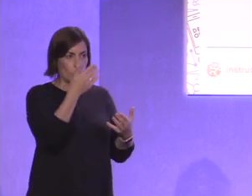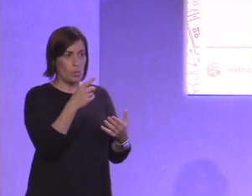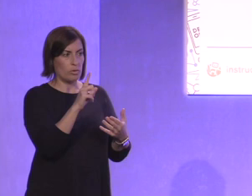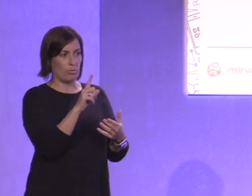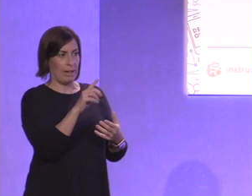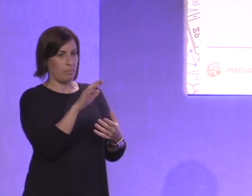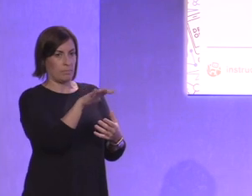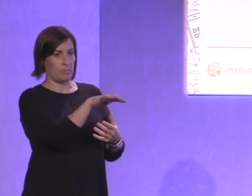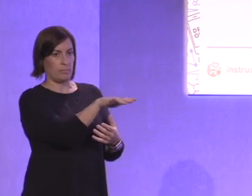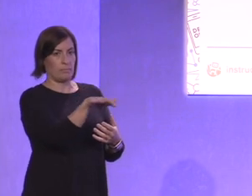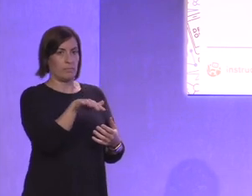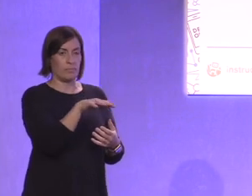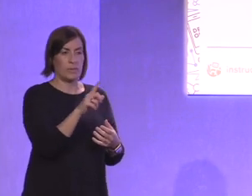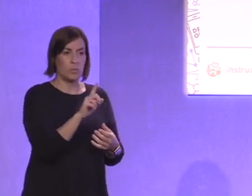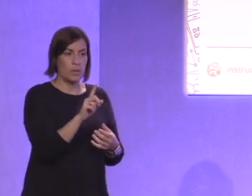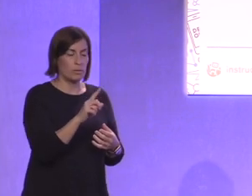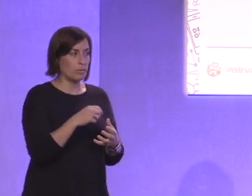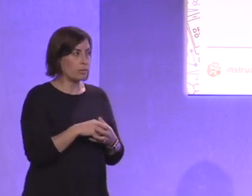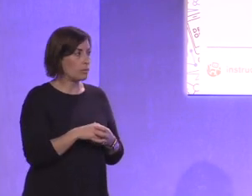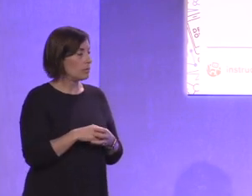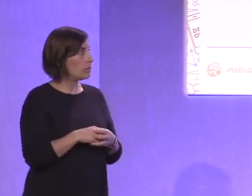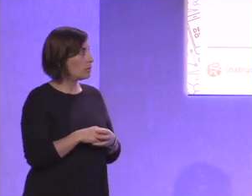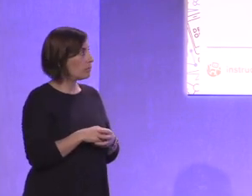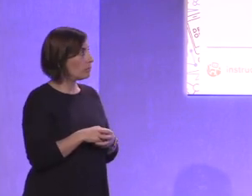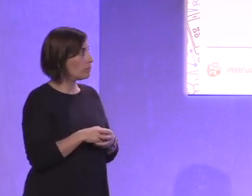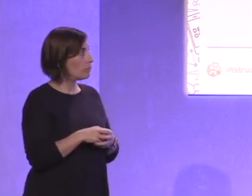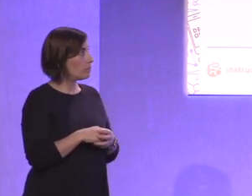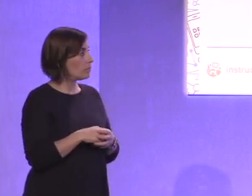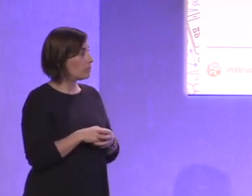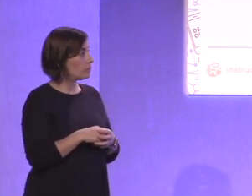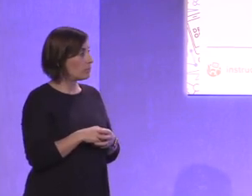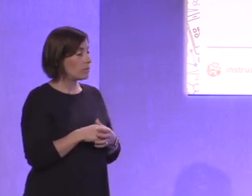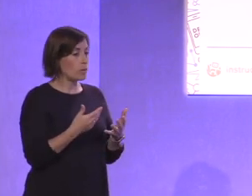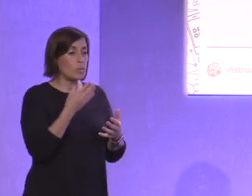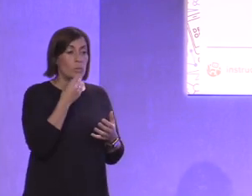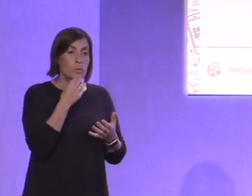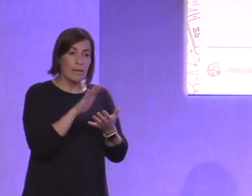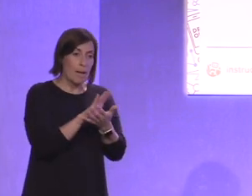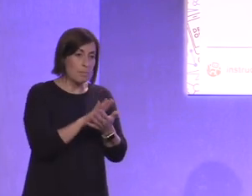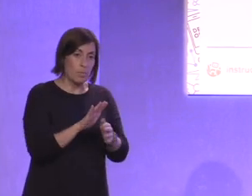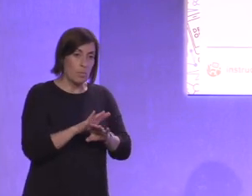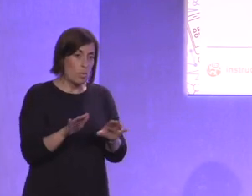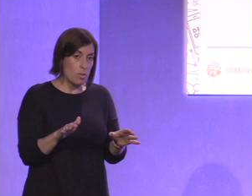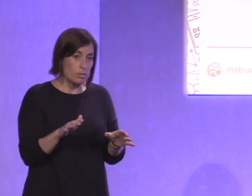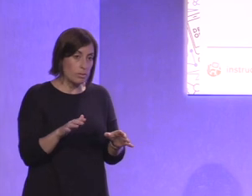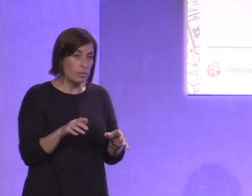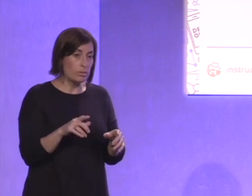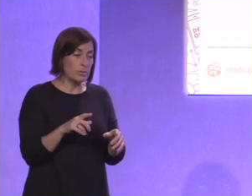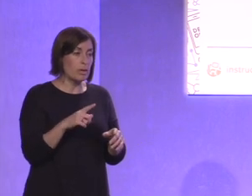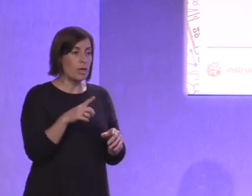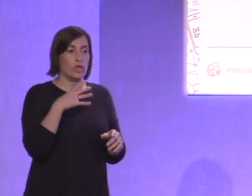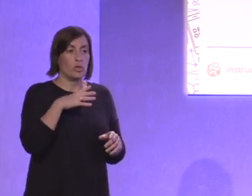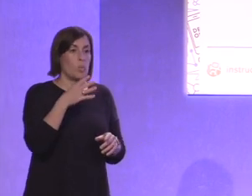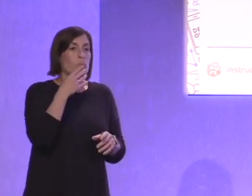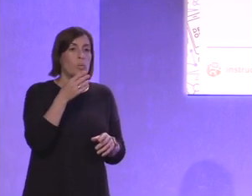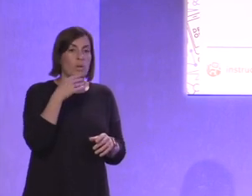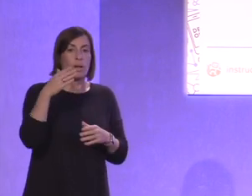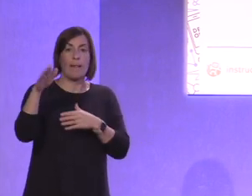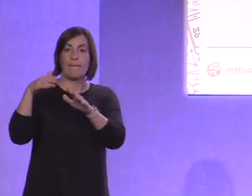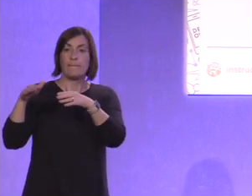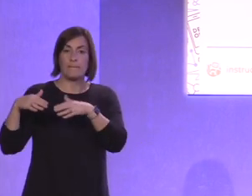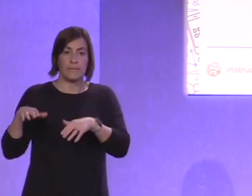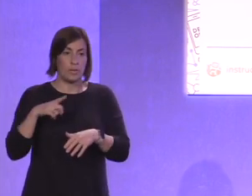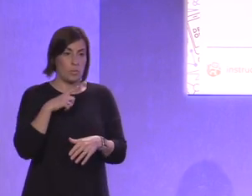They don't know when they're actually moving the needle on keeping their users happy and therefore preventing their users from churning.